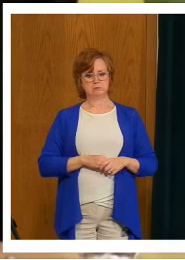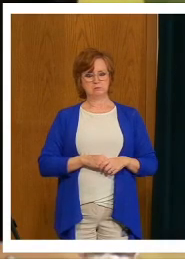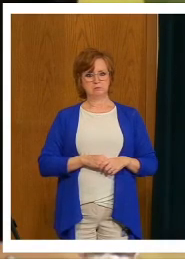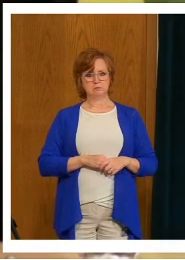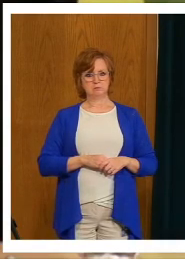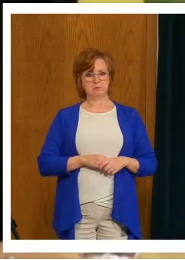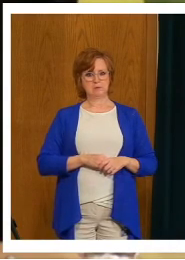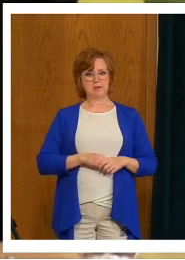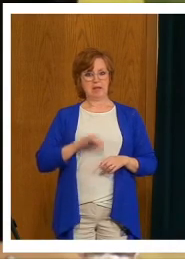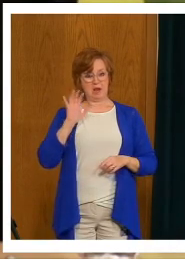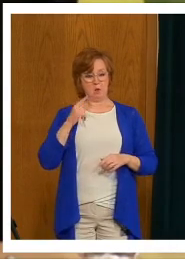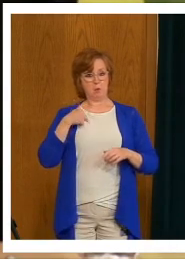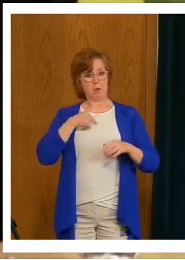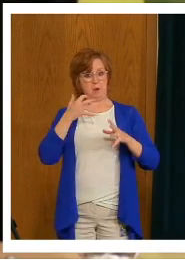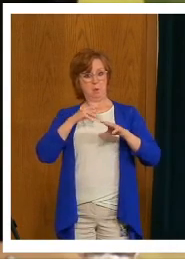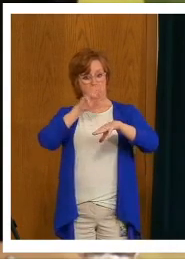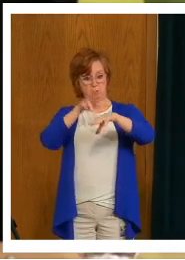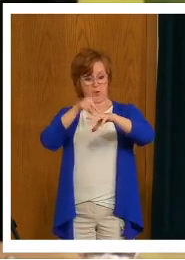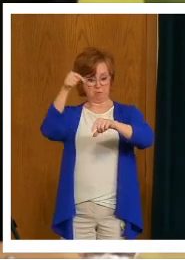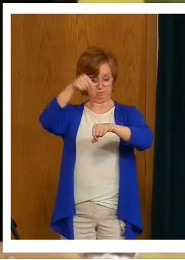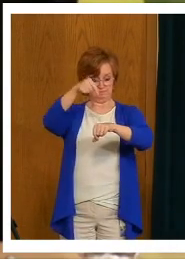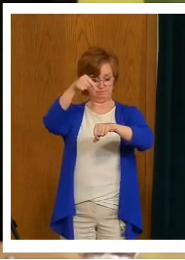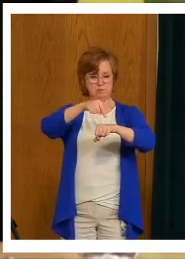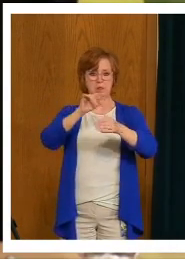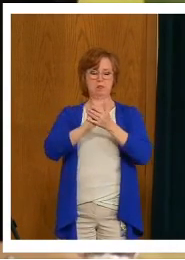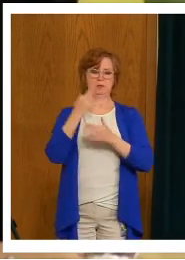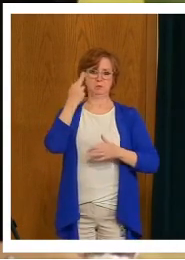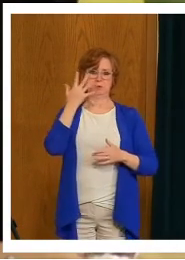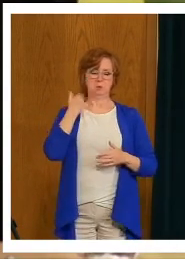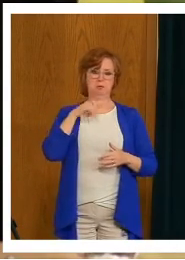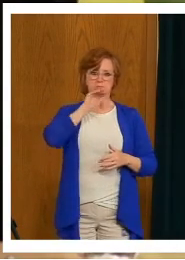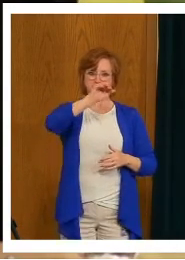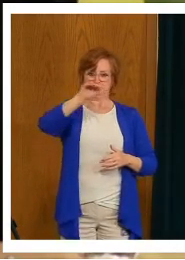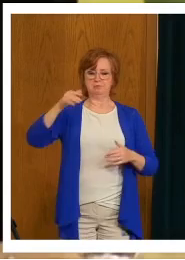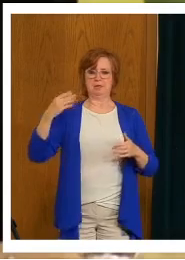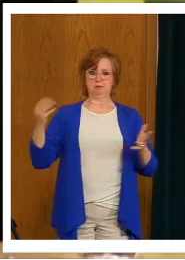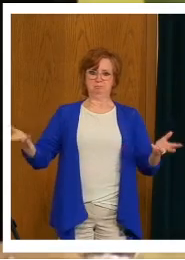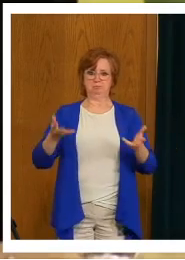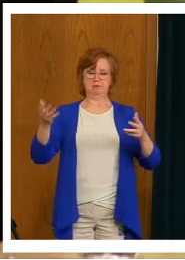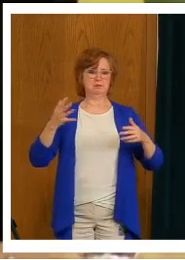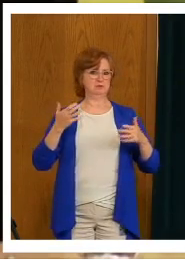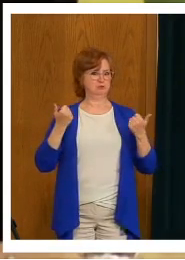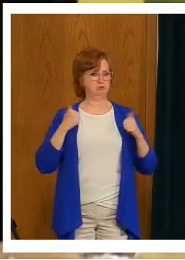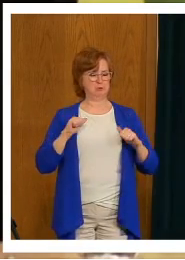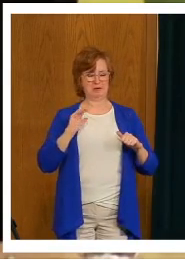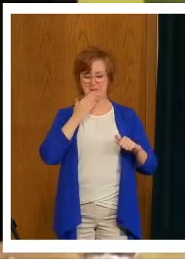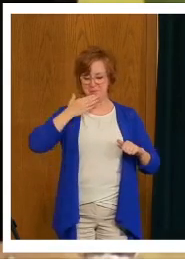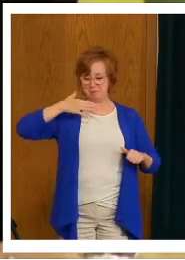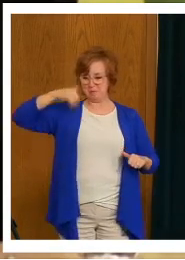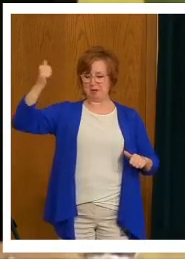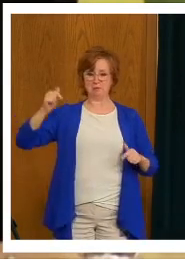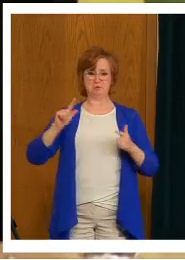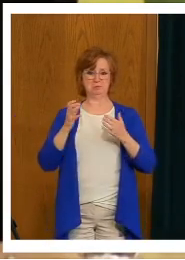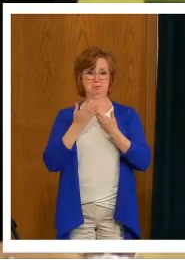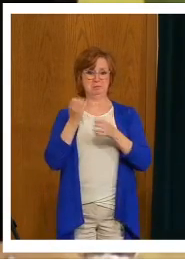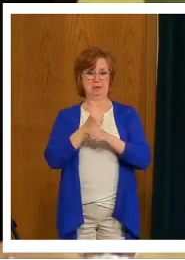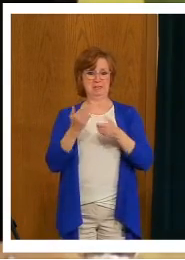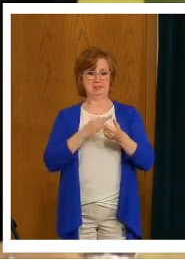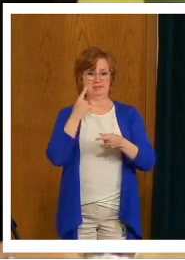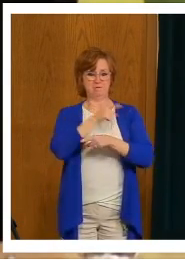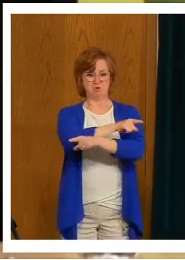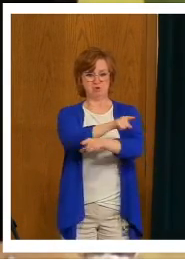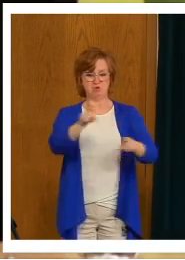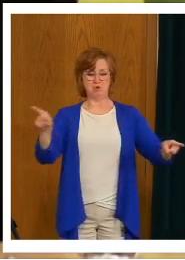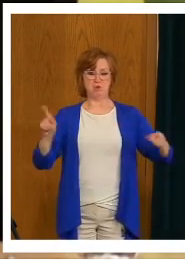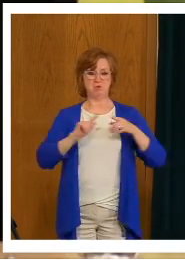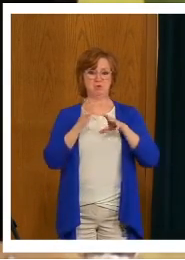are asking, encouraging, making it as accessible and as convenient as possible for everyone to get vaccinated.